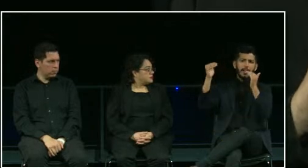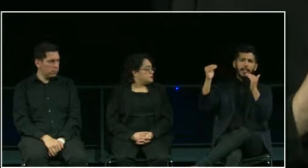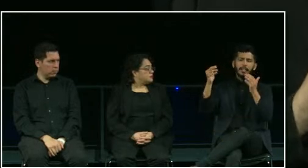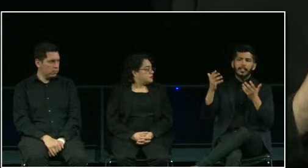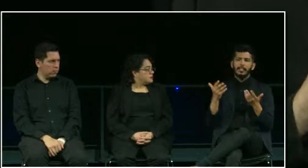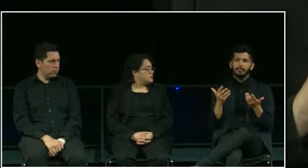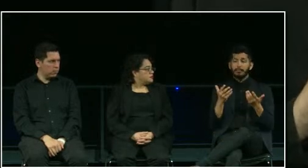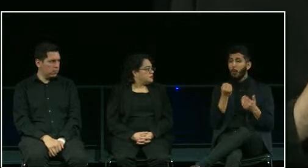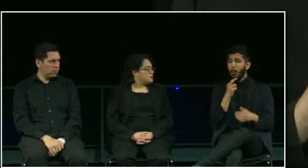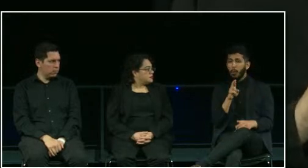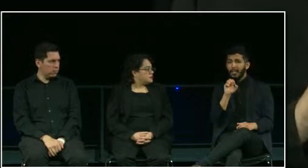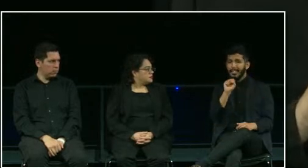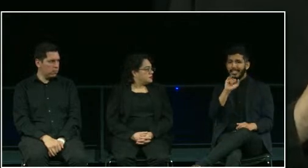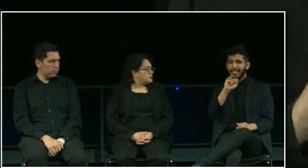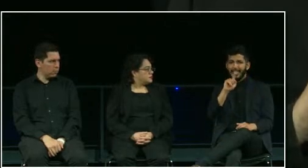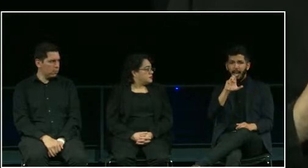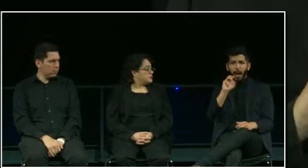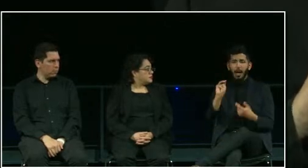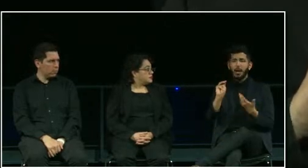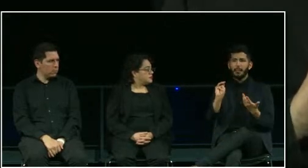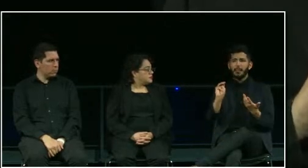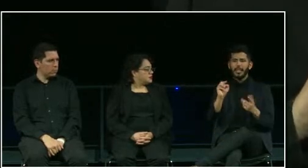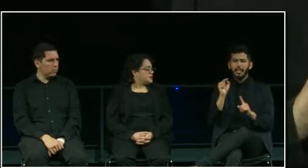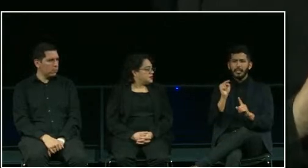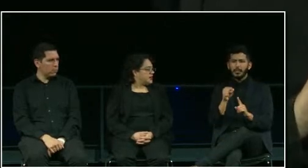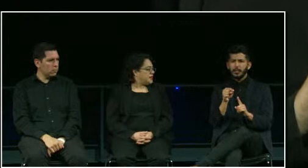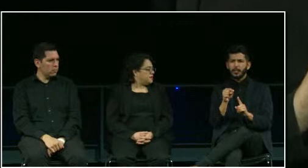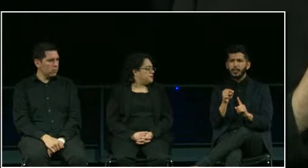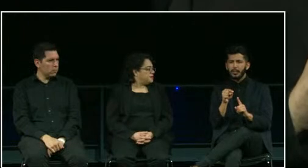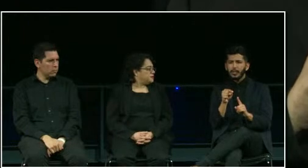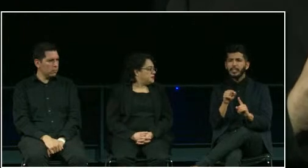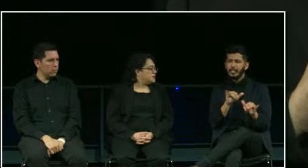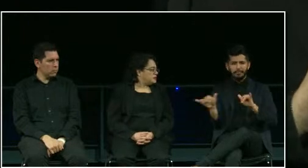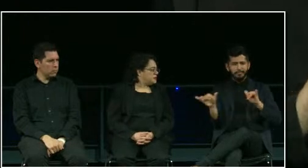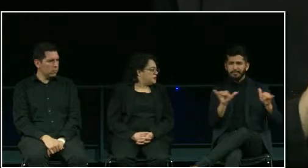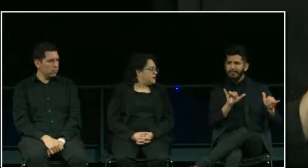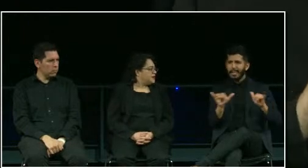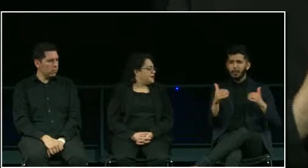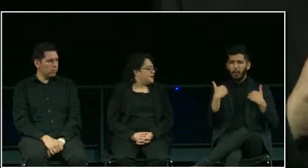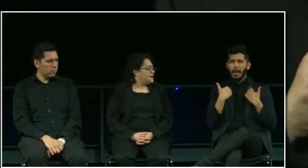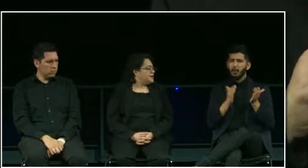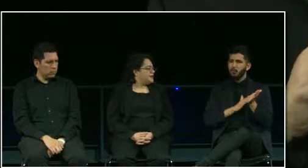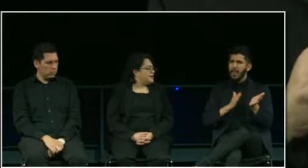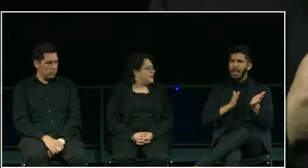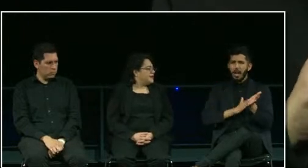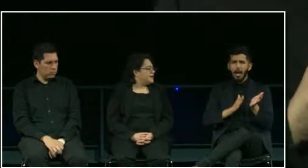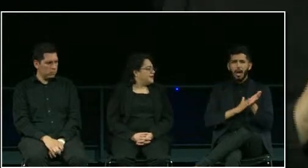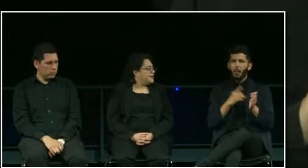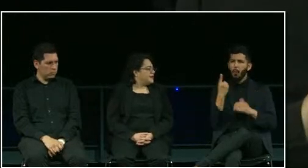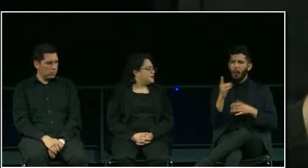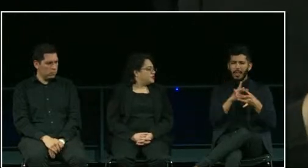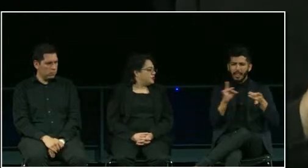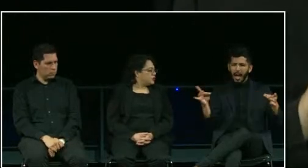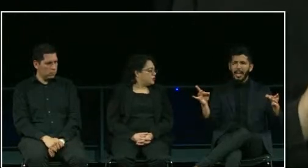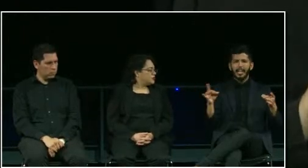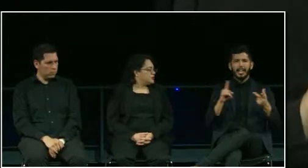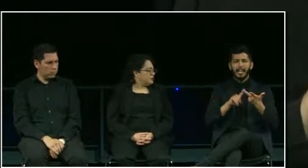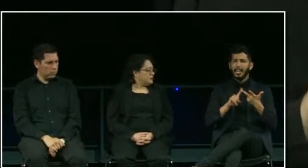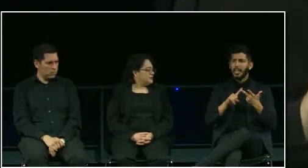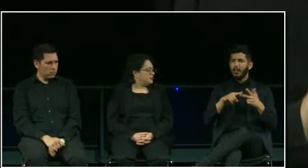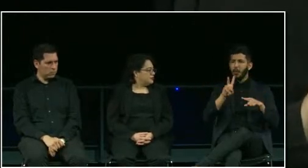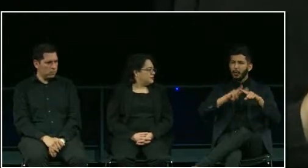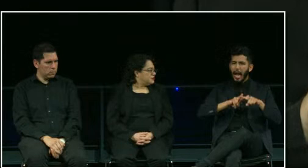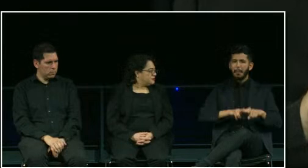sitcom. And they're conditioned to be these screwball rhythms with one-liners and a vocabulary of